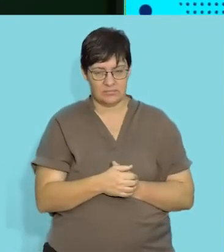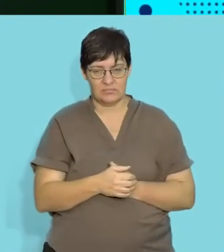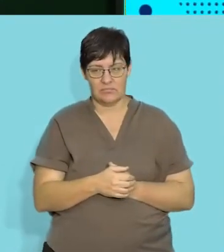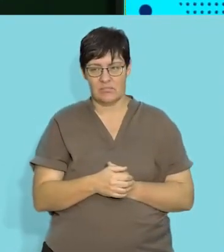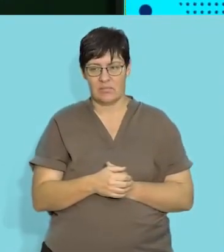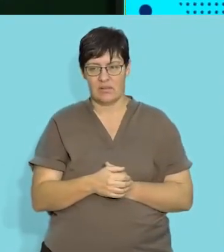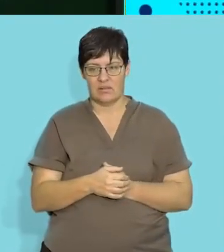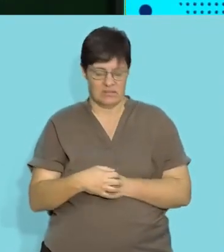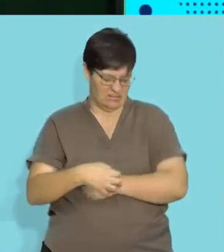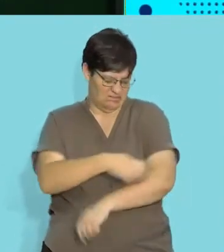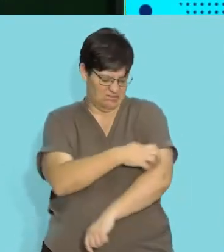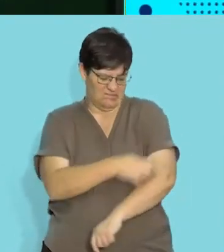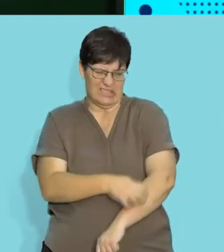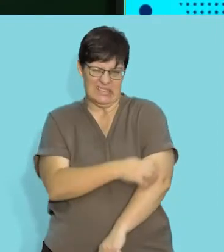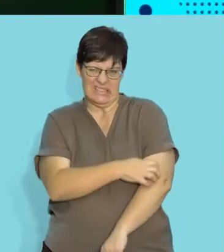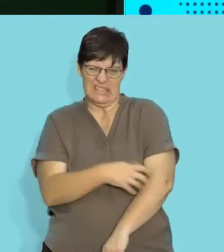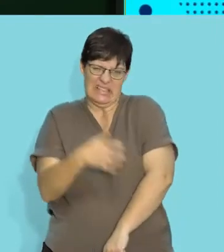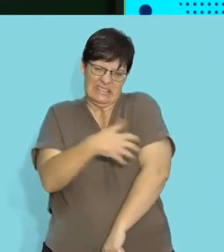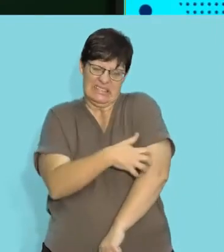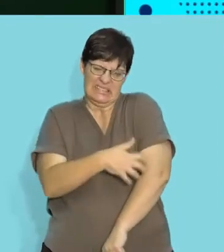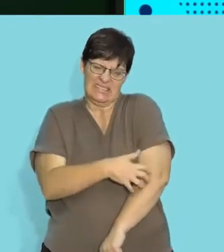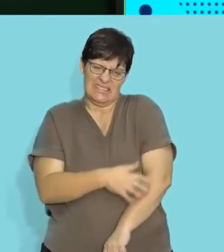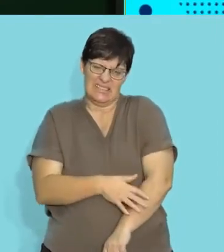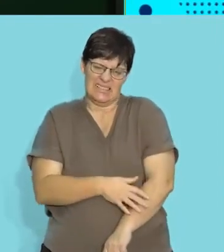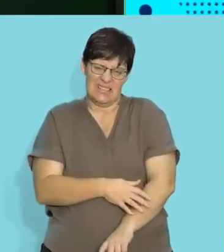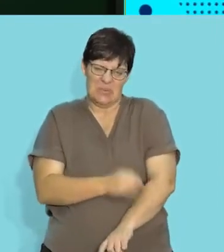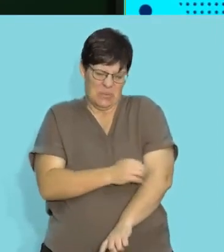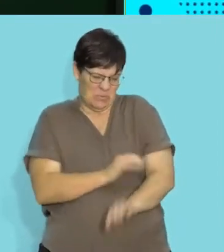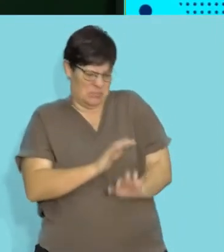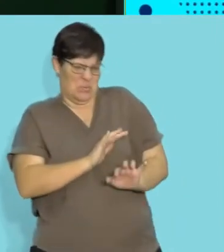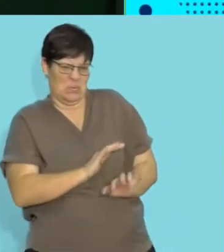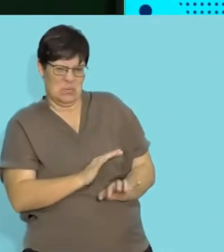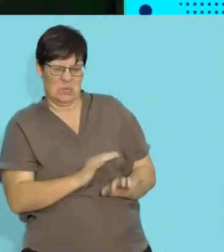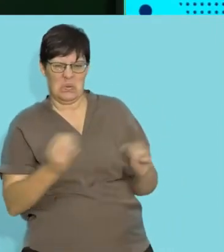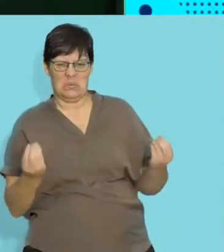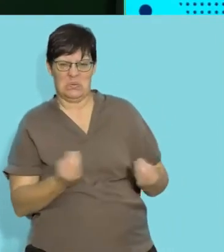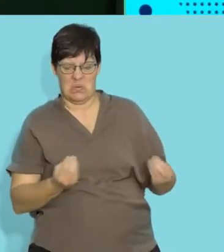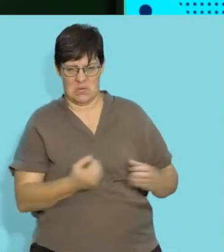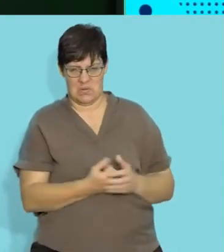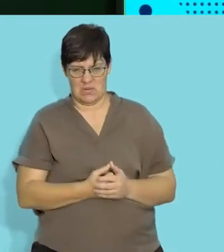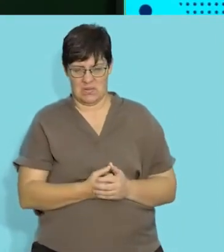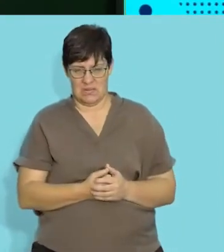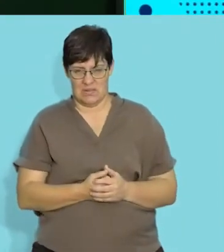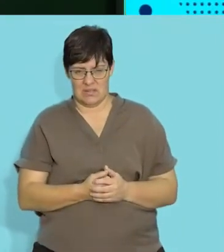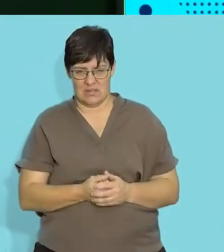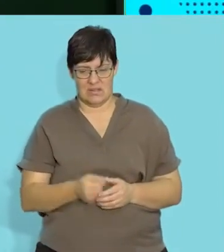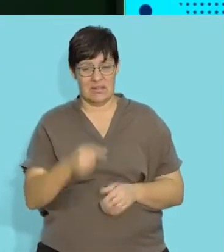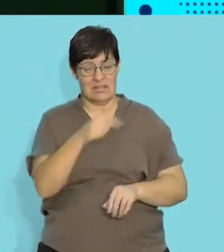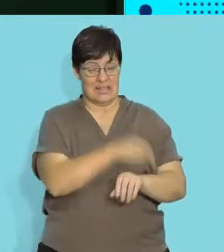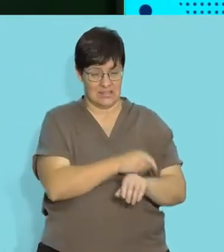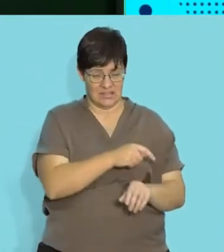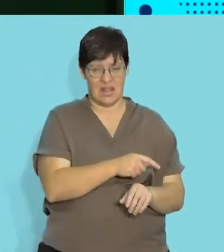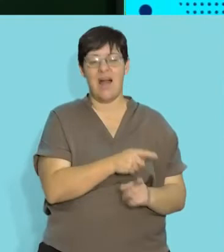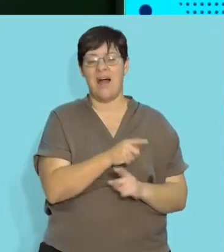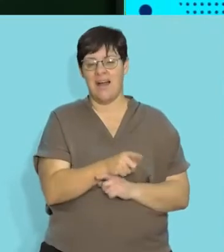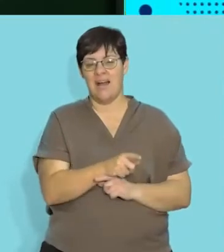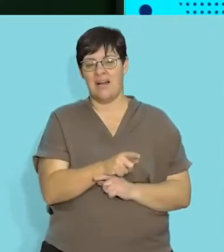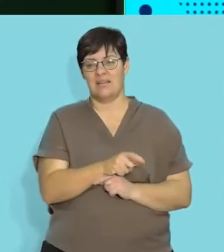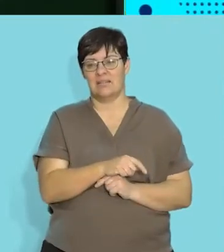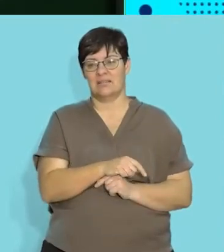often will abrase their body, will rub against these plants. And on touching, you'll find that